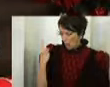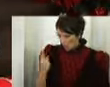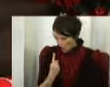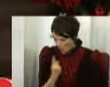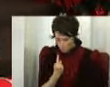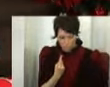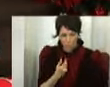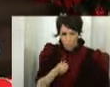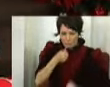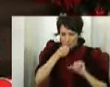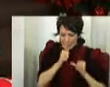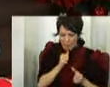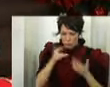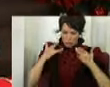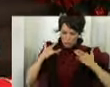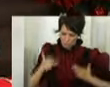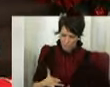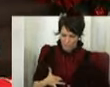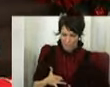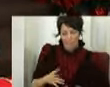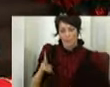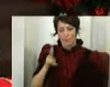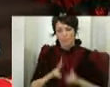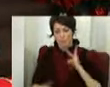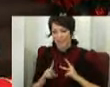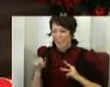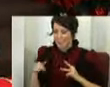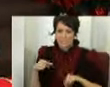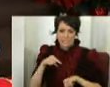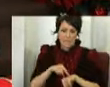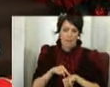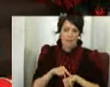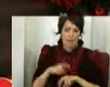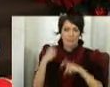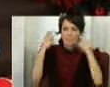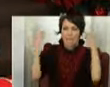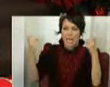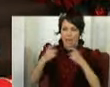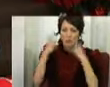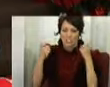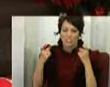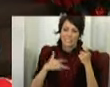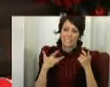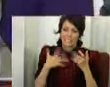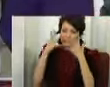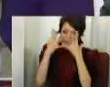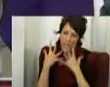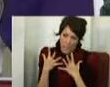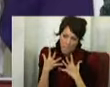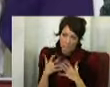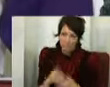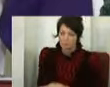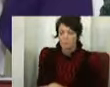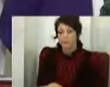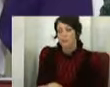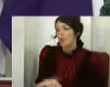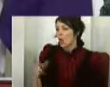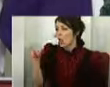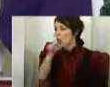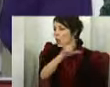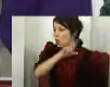who suffer from depression, those for whom this time of celebration is a time of sadness. May you, Lord,